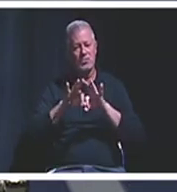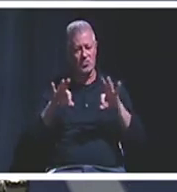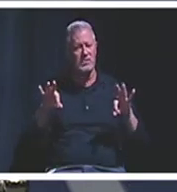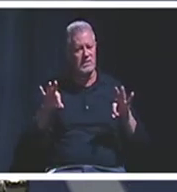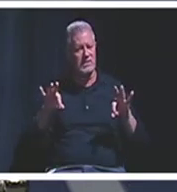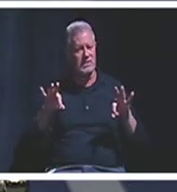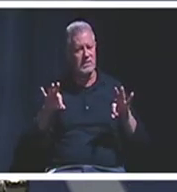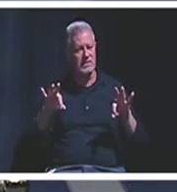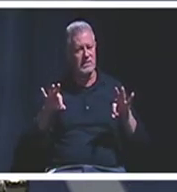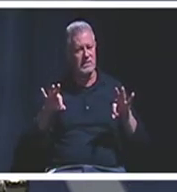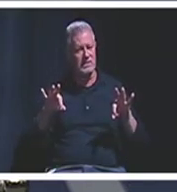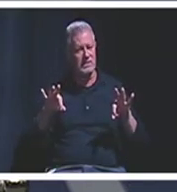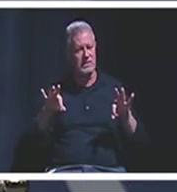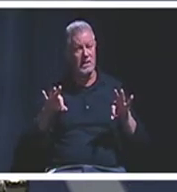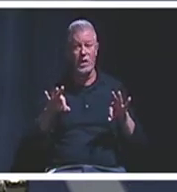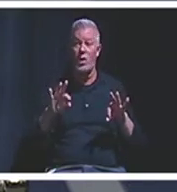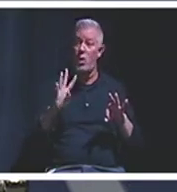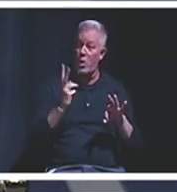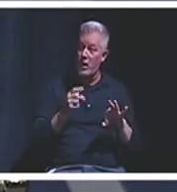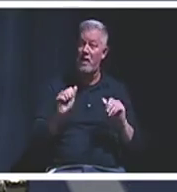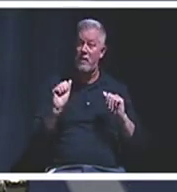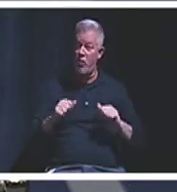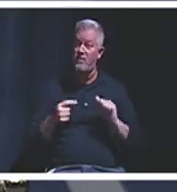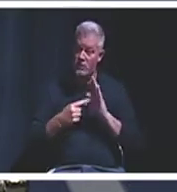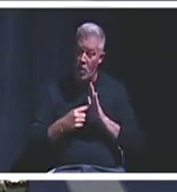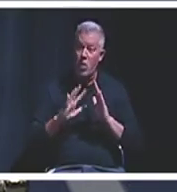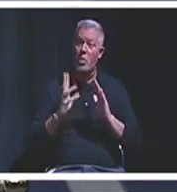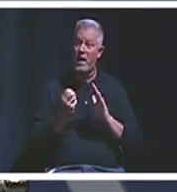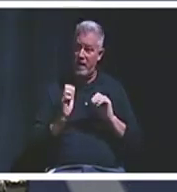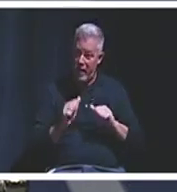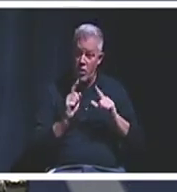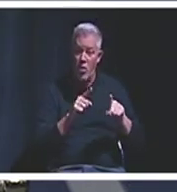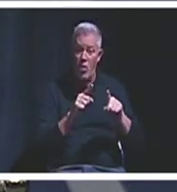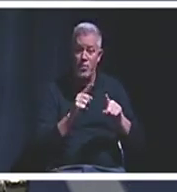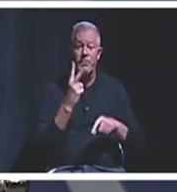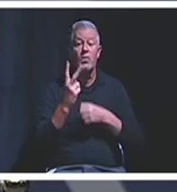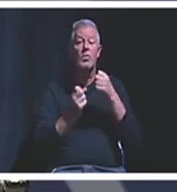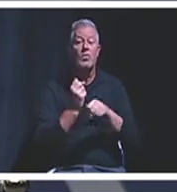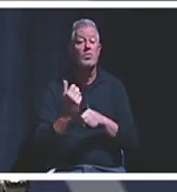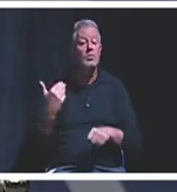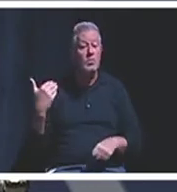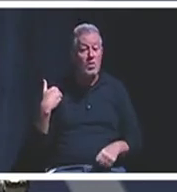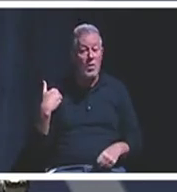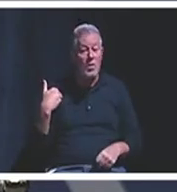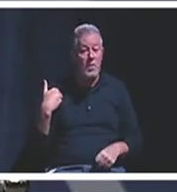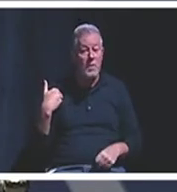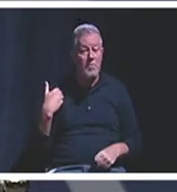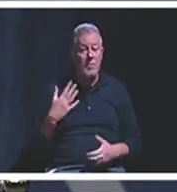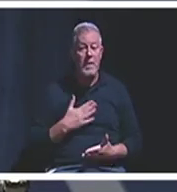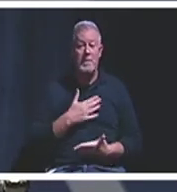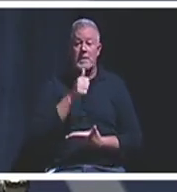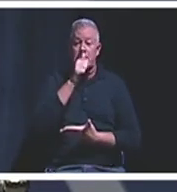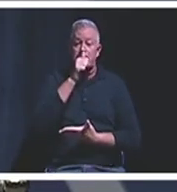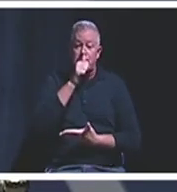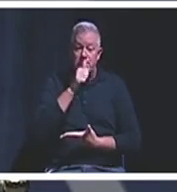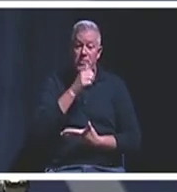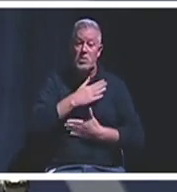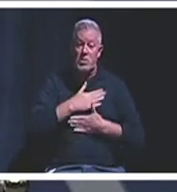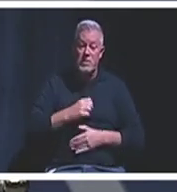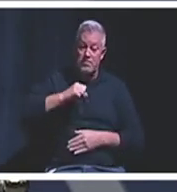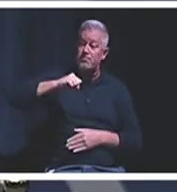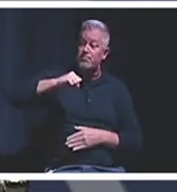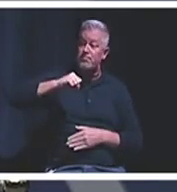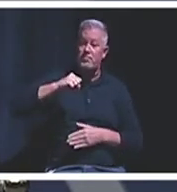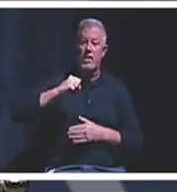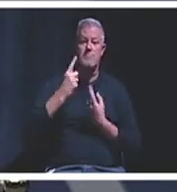as soon as my circumstances permitted. 2 years ago, my patience and resilience paid off.